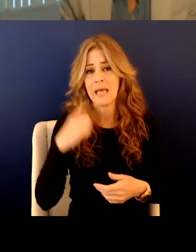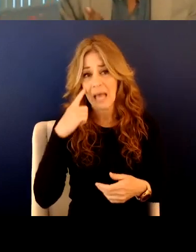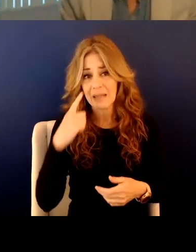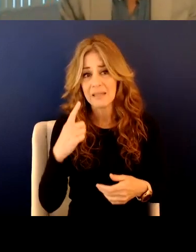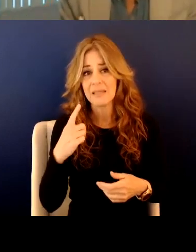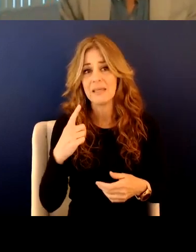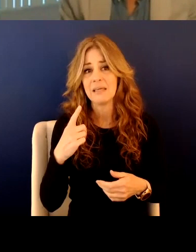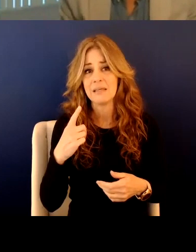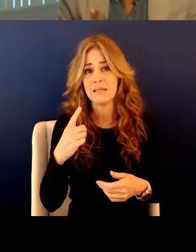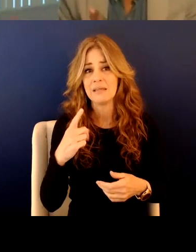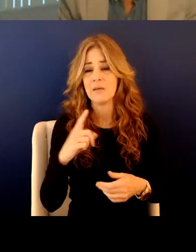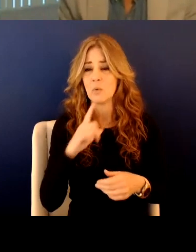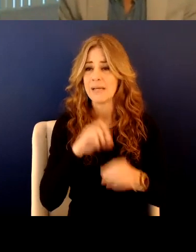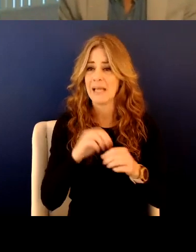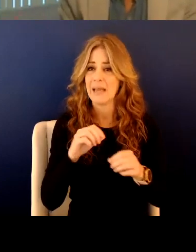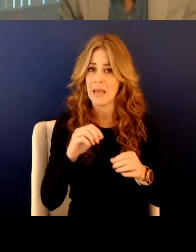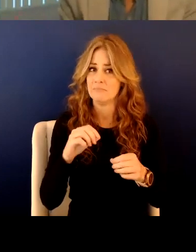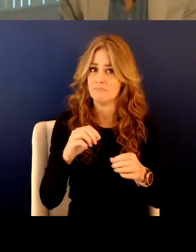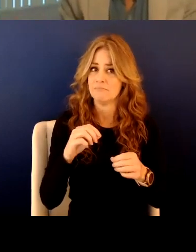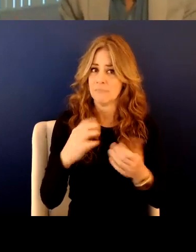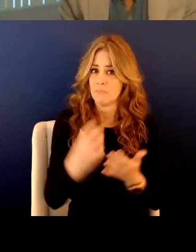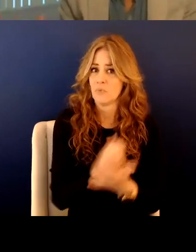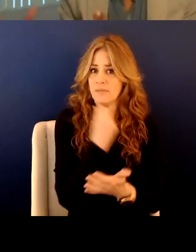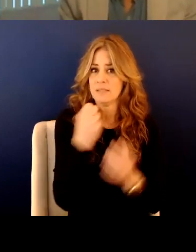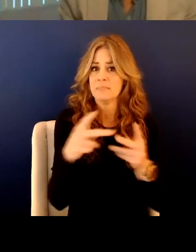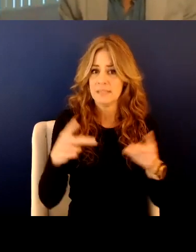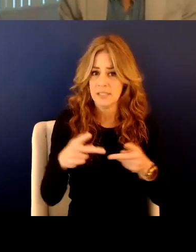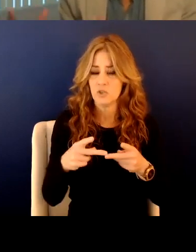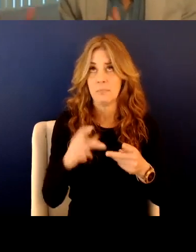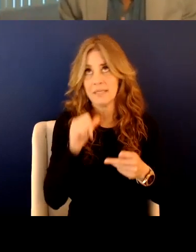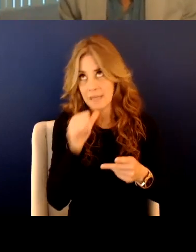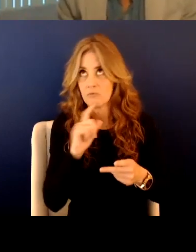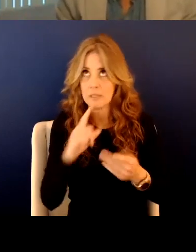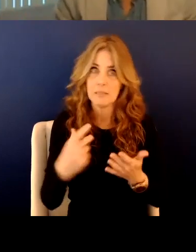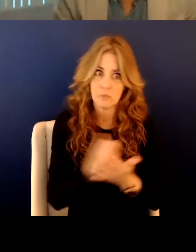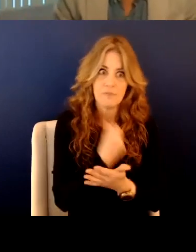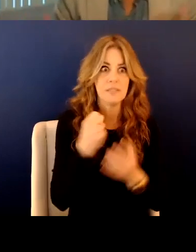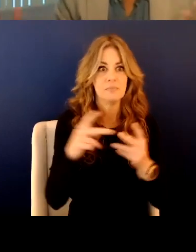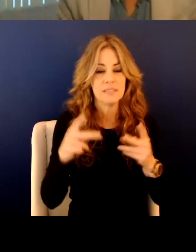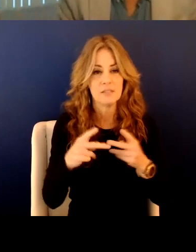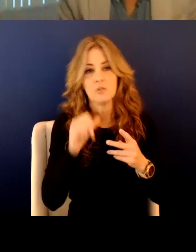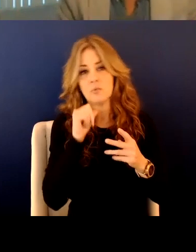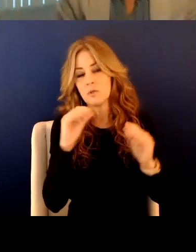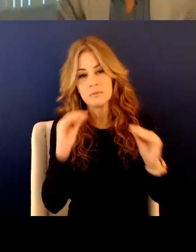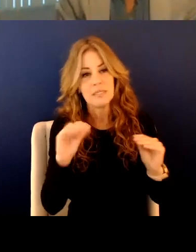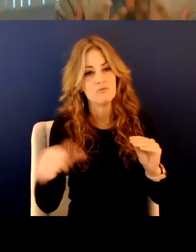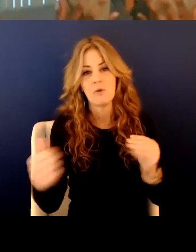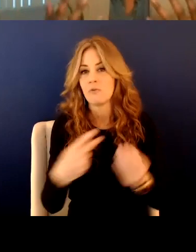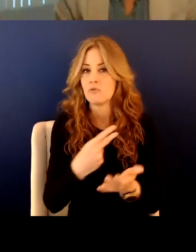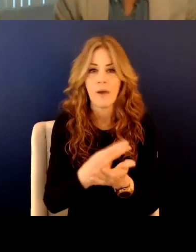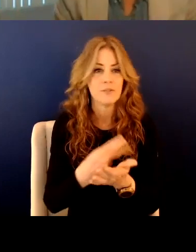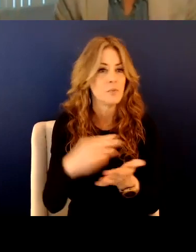in a relatively privileged position in our school, even though it's not a privileged position, but like we don't have to teach a bunch of undergraduates